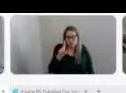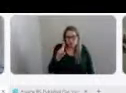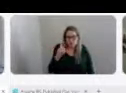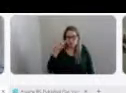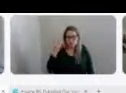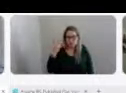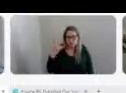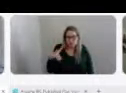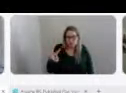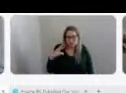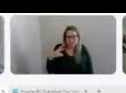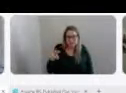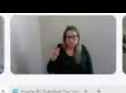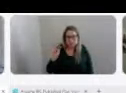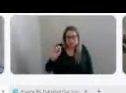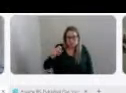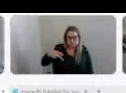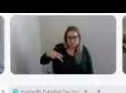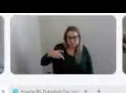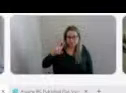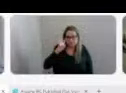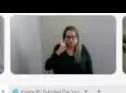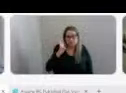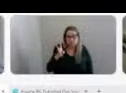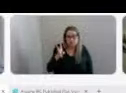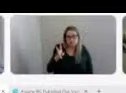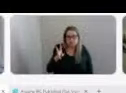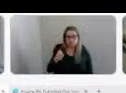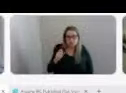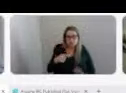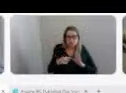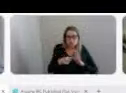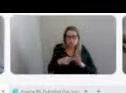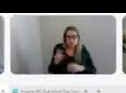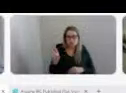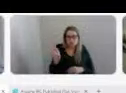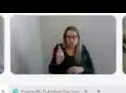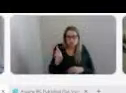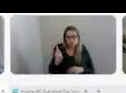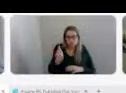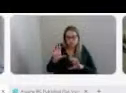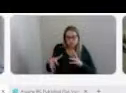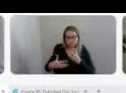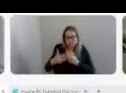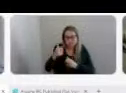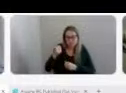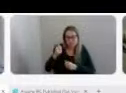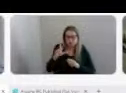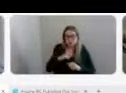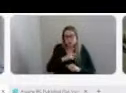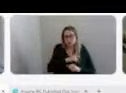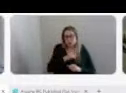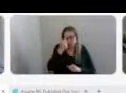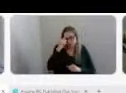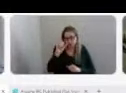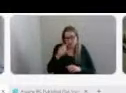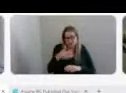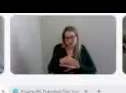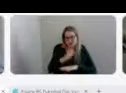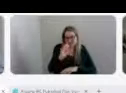17 map which was created to perpetuate the republican majority in the legislature for the next 10